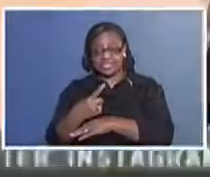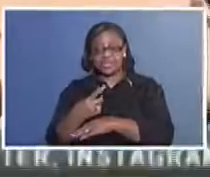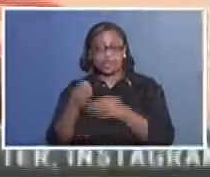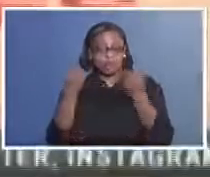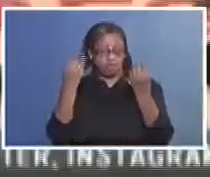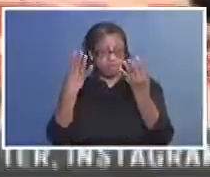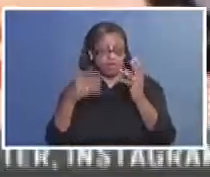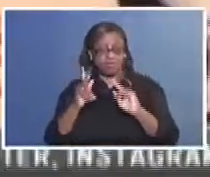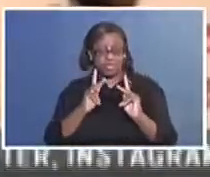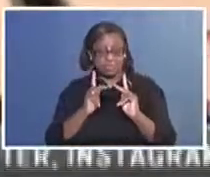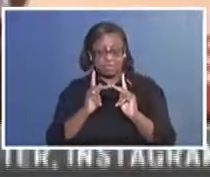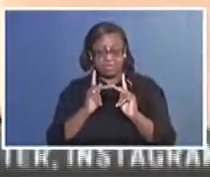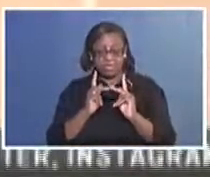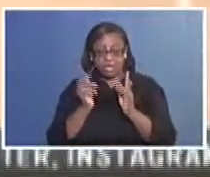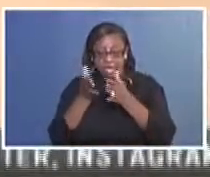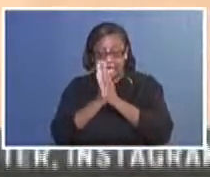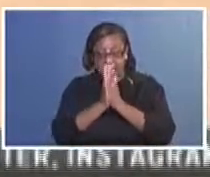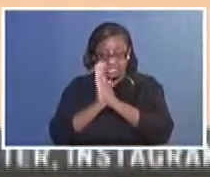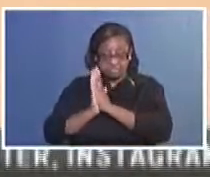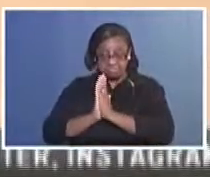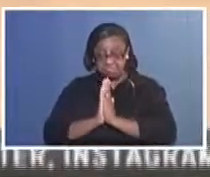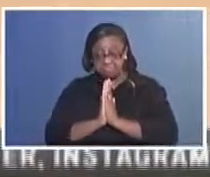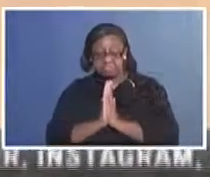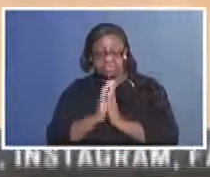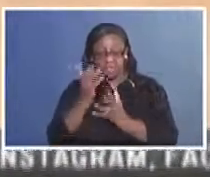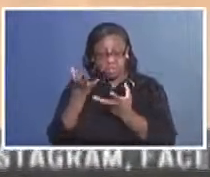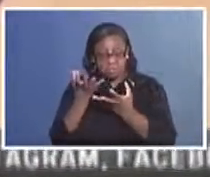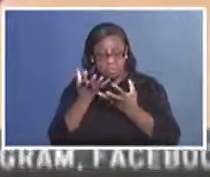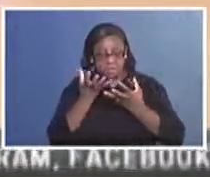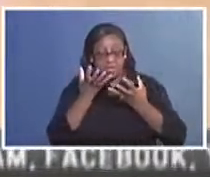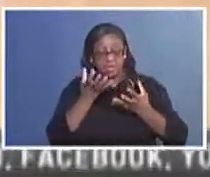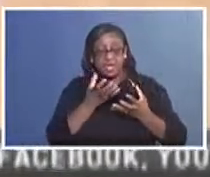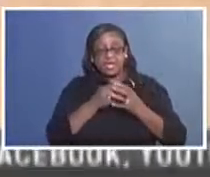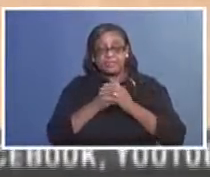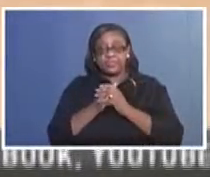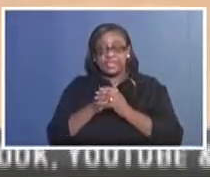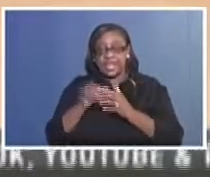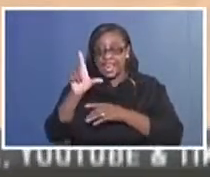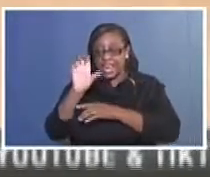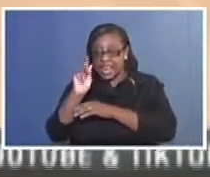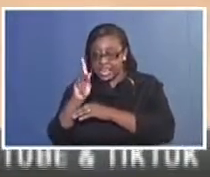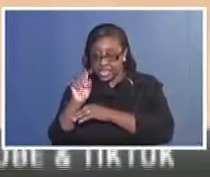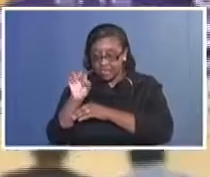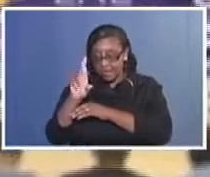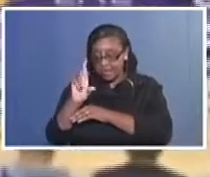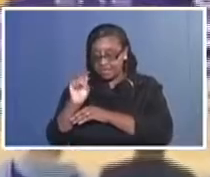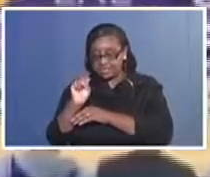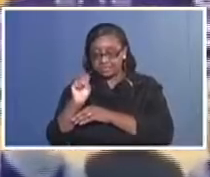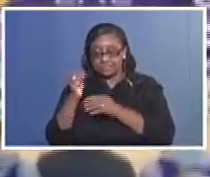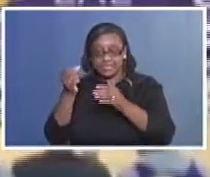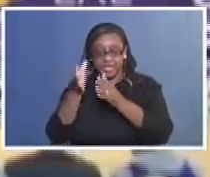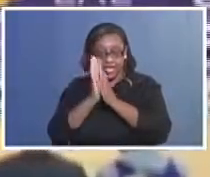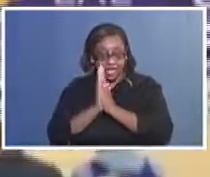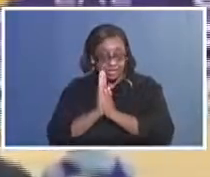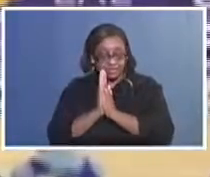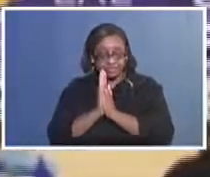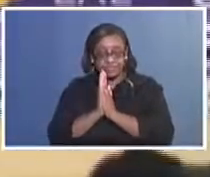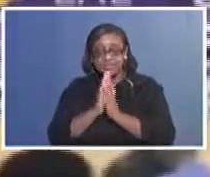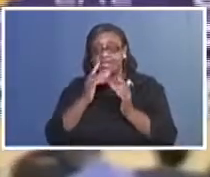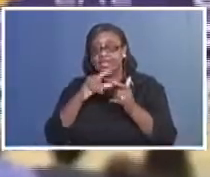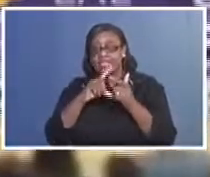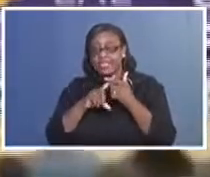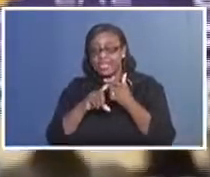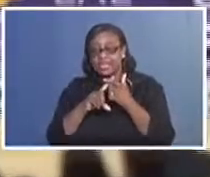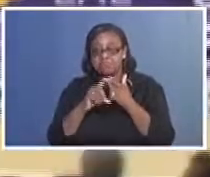are still actively inquiring about the sharpshooter. Los Angeles Lakers nearly acquired Buddy this past offseason. It appears, though,